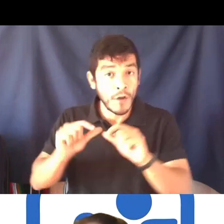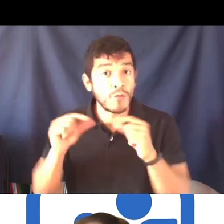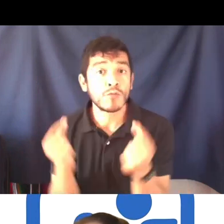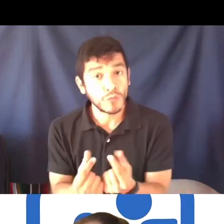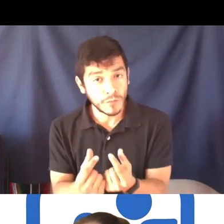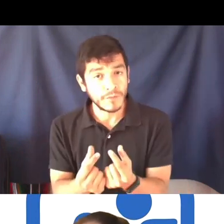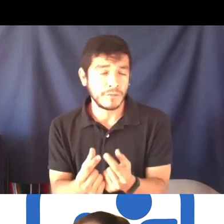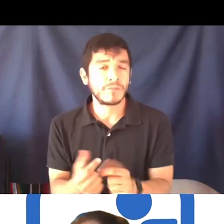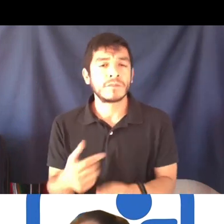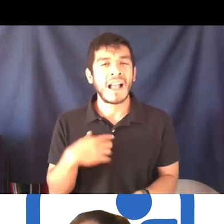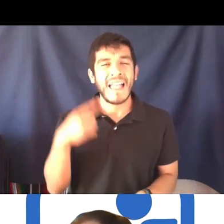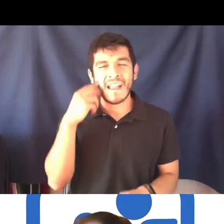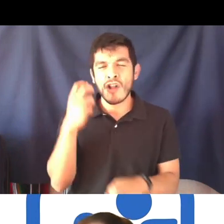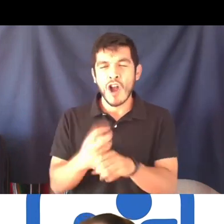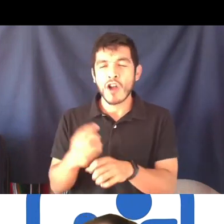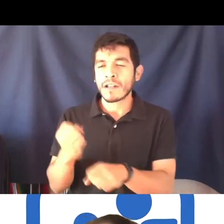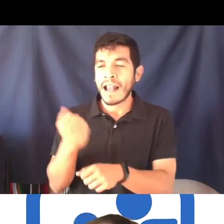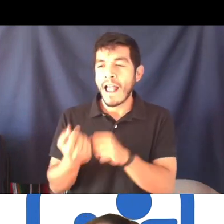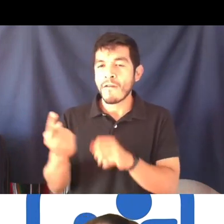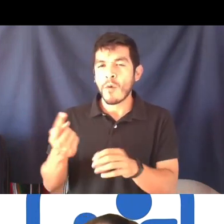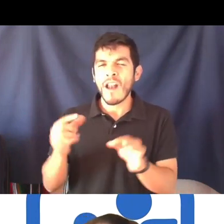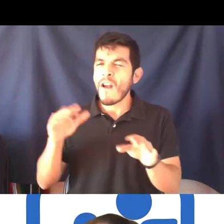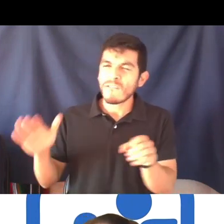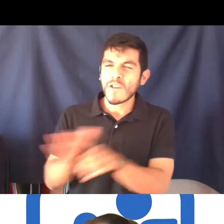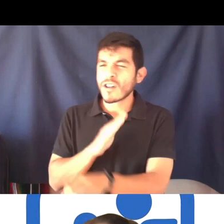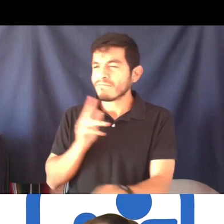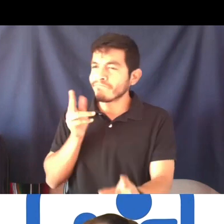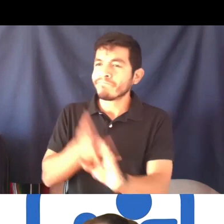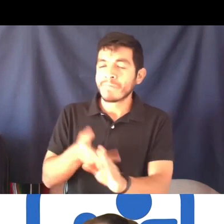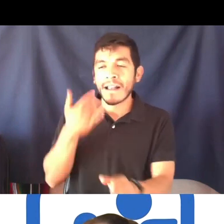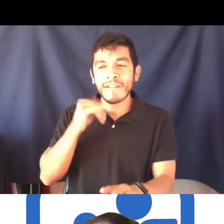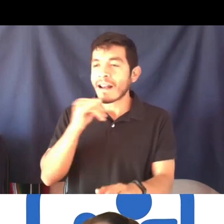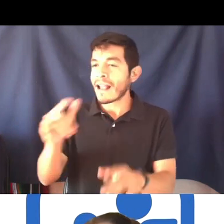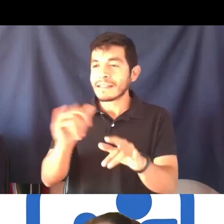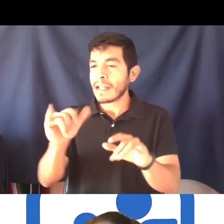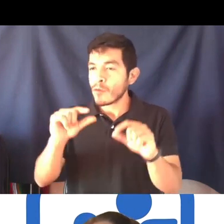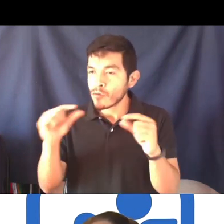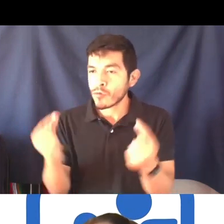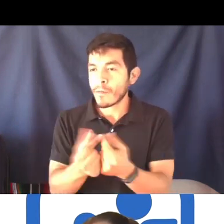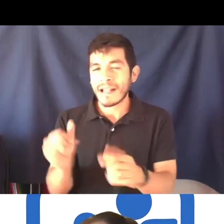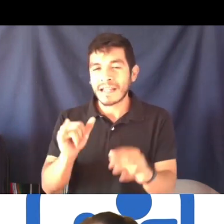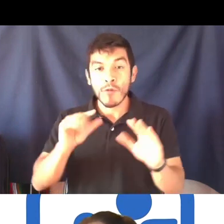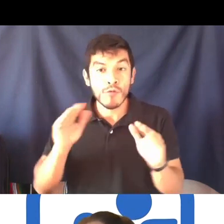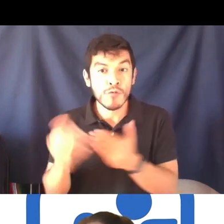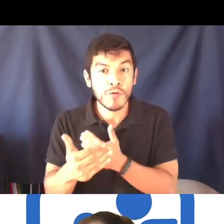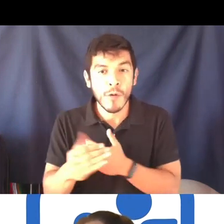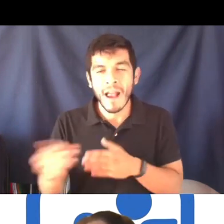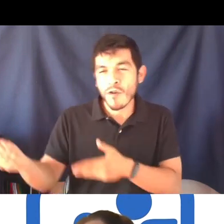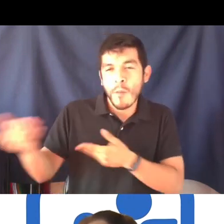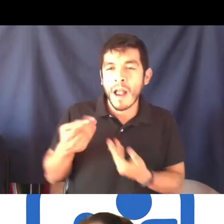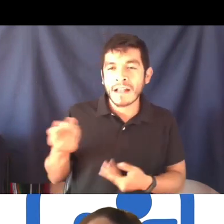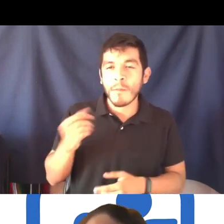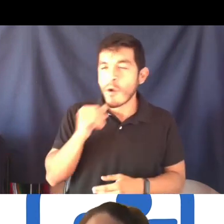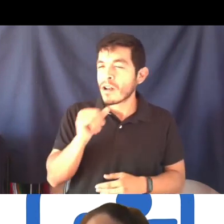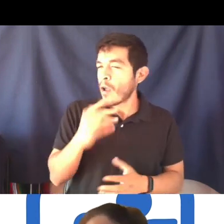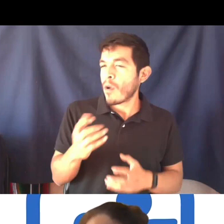fully participating when you're not in the same room and you can't kind of, you know, bring in someone who's reluctant to participate. It's just